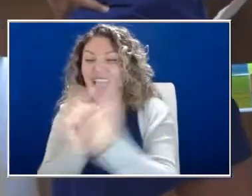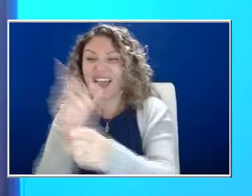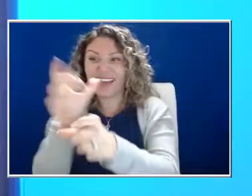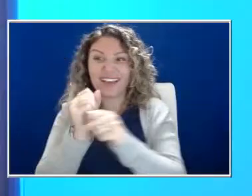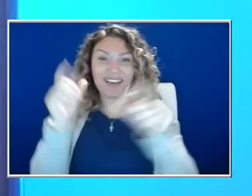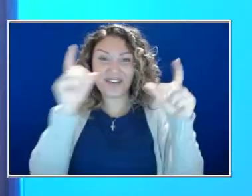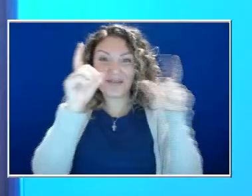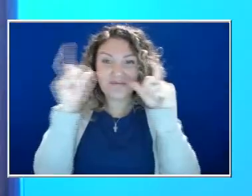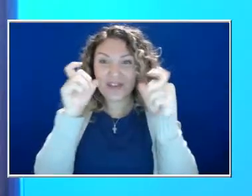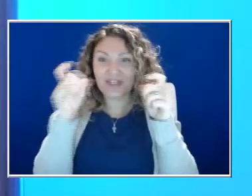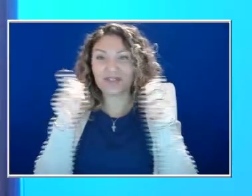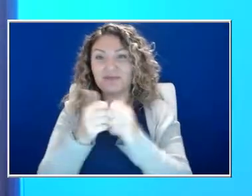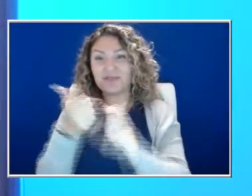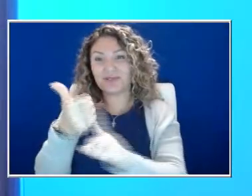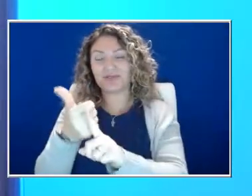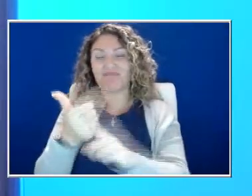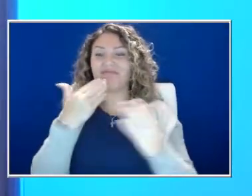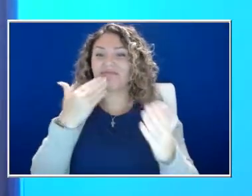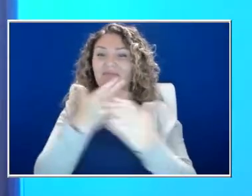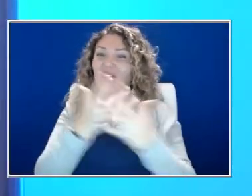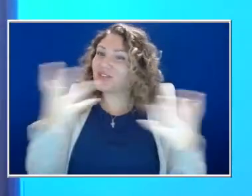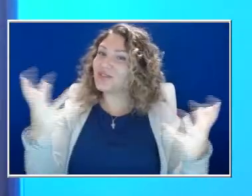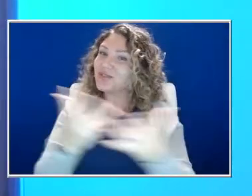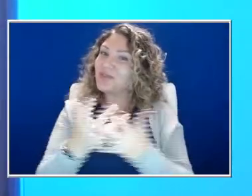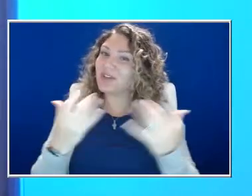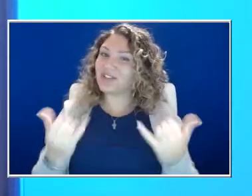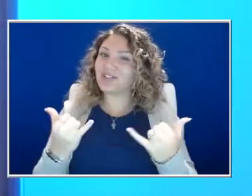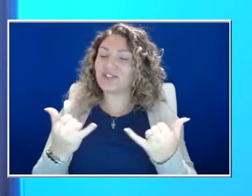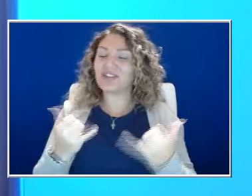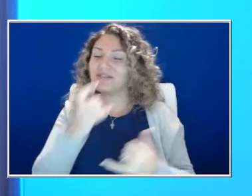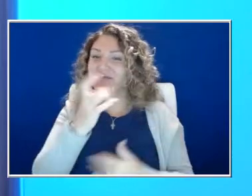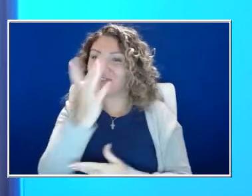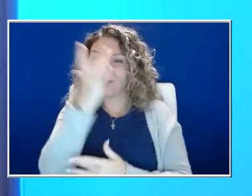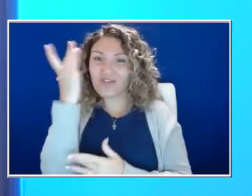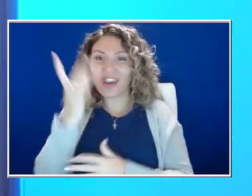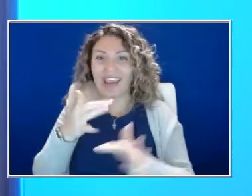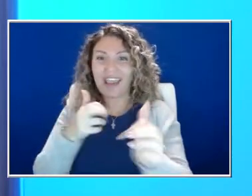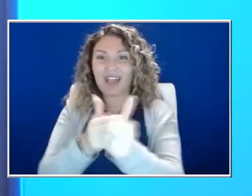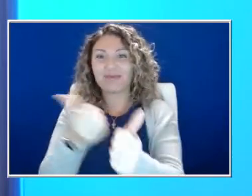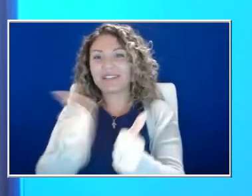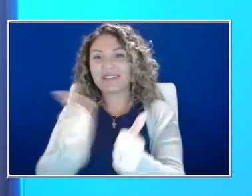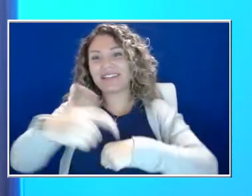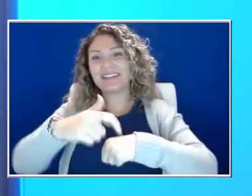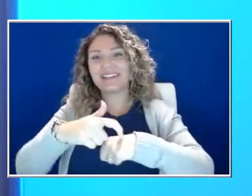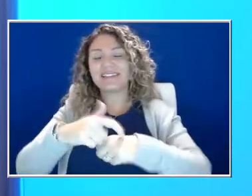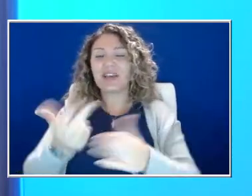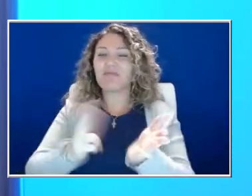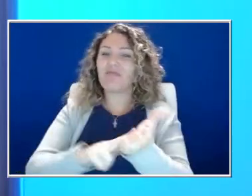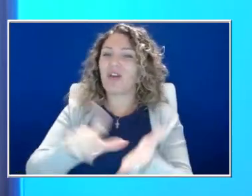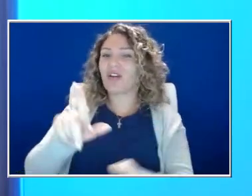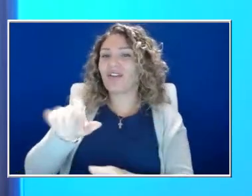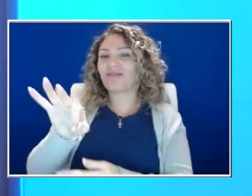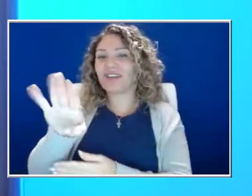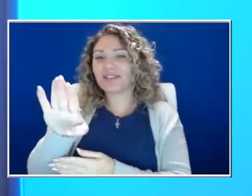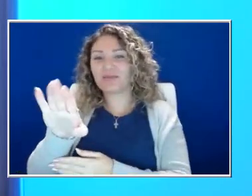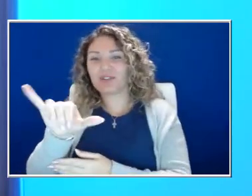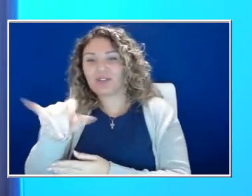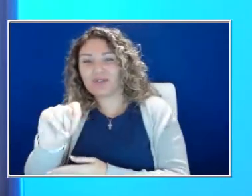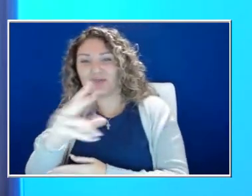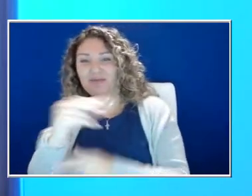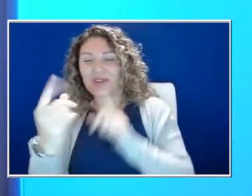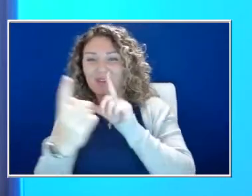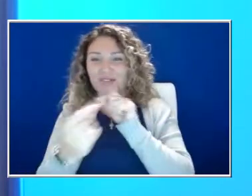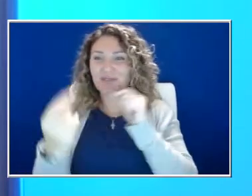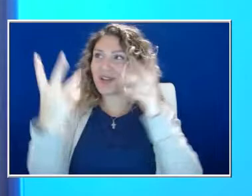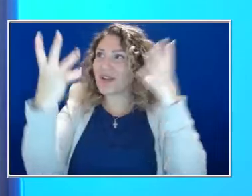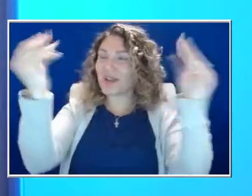herself. Thank you so much for being with us today. Don't forget you can catch our updates anytime by logging on to Facebook, YouTube, and Twitter. Go out, make it a great